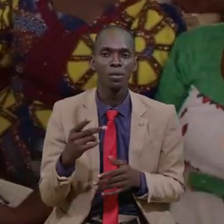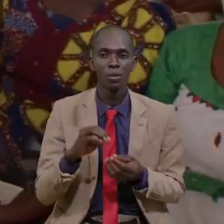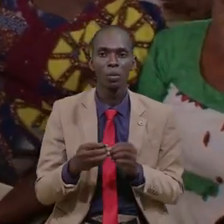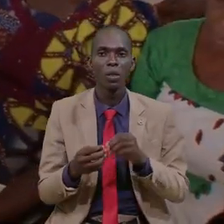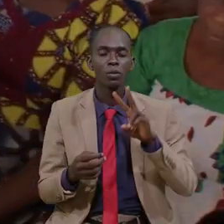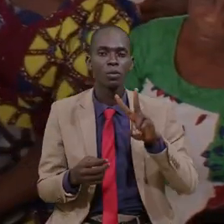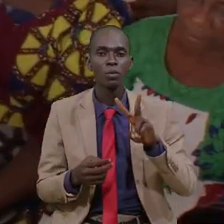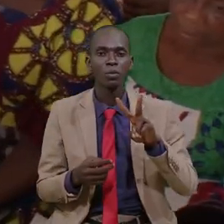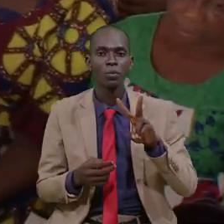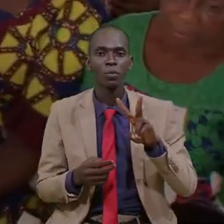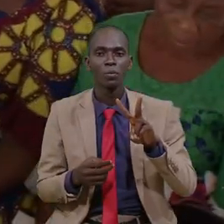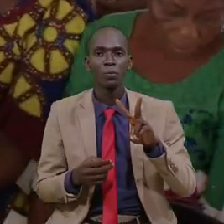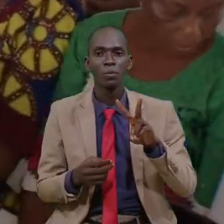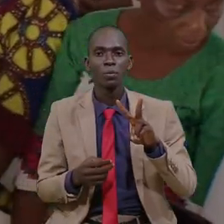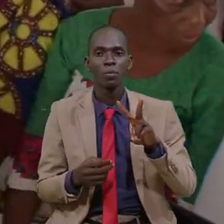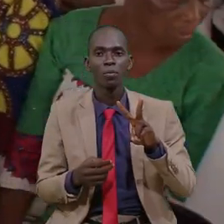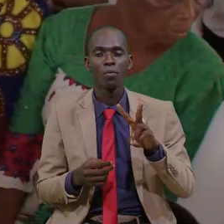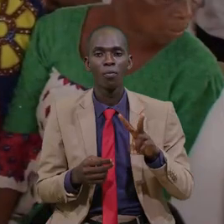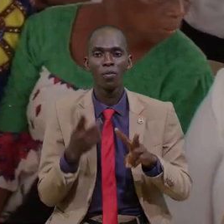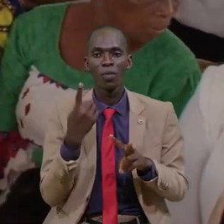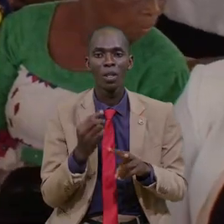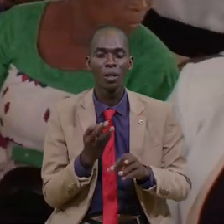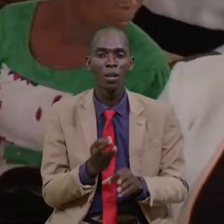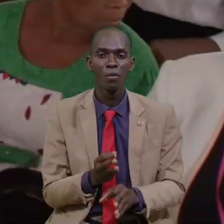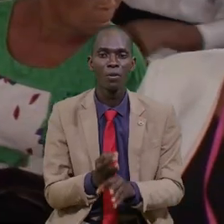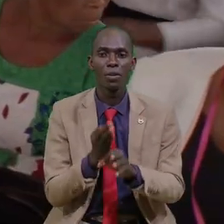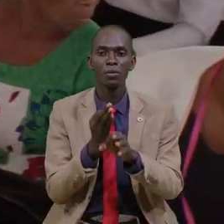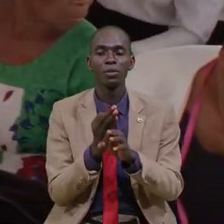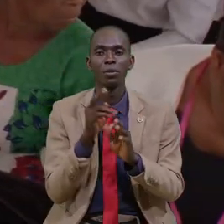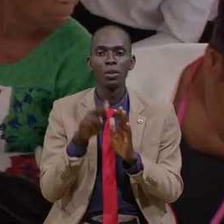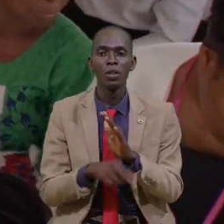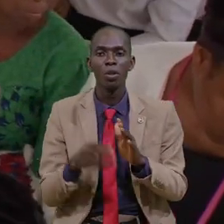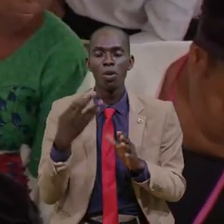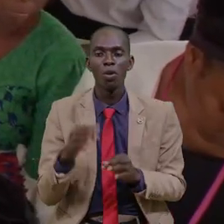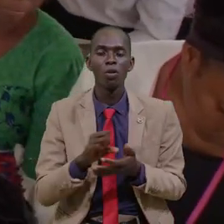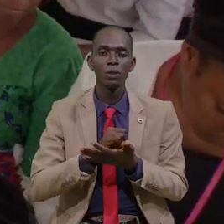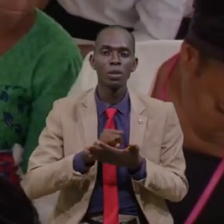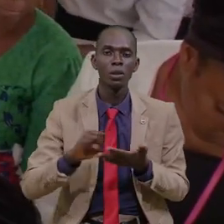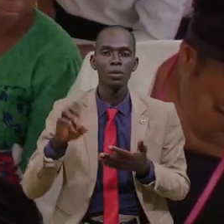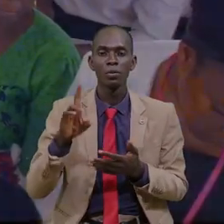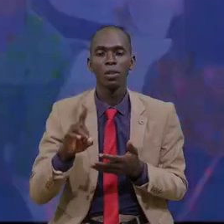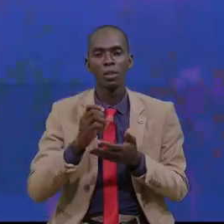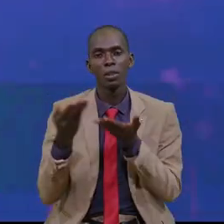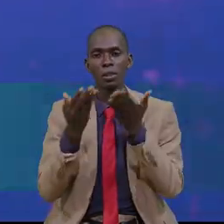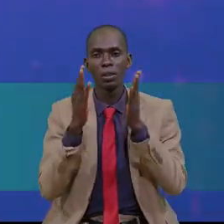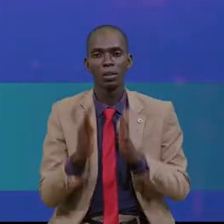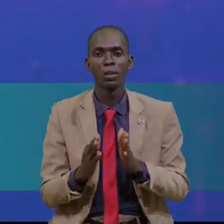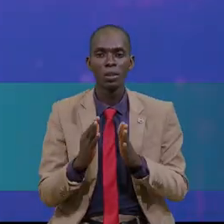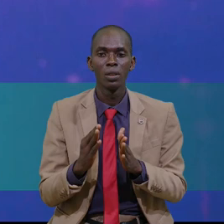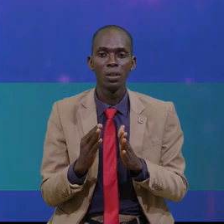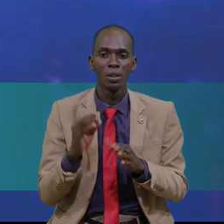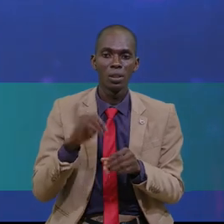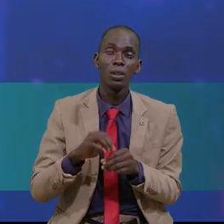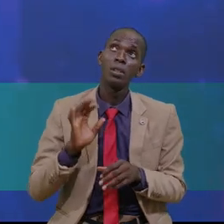here. Number two is the faithfulness of sanctified servants in his service.